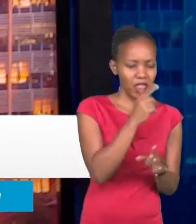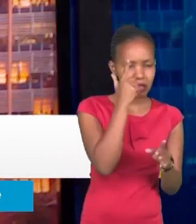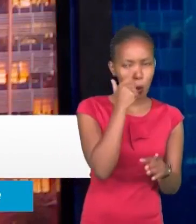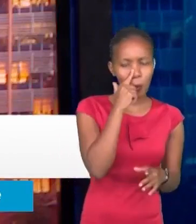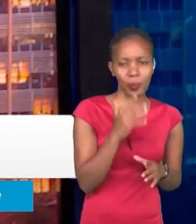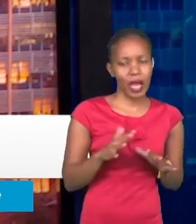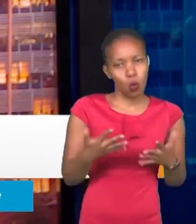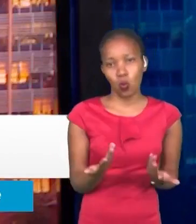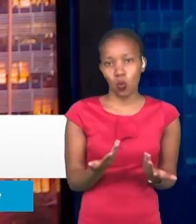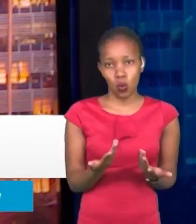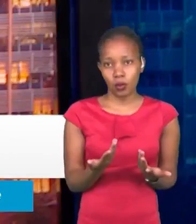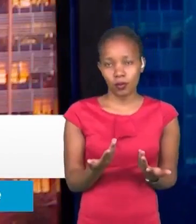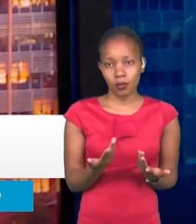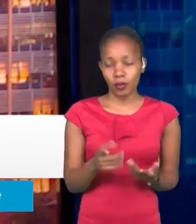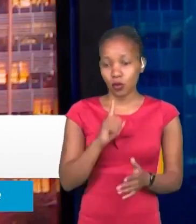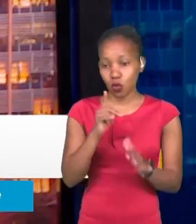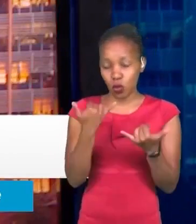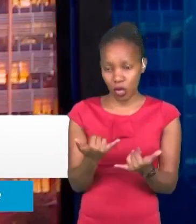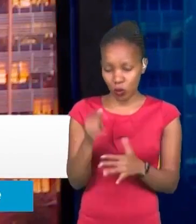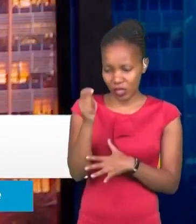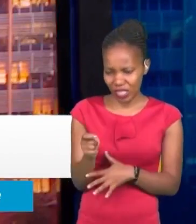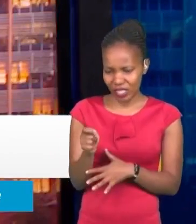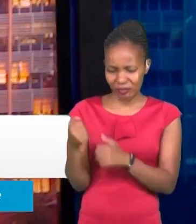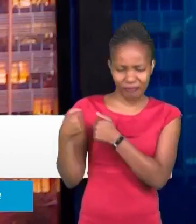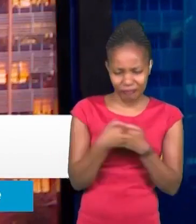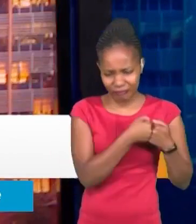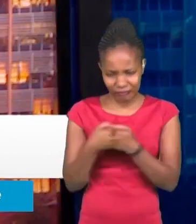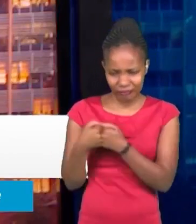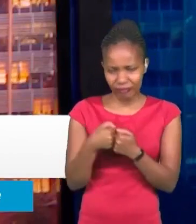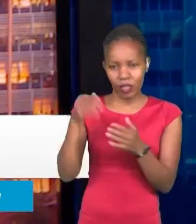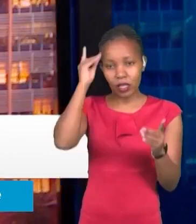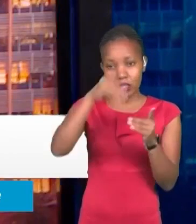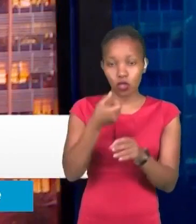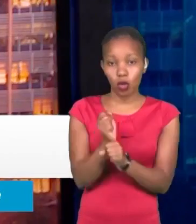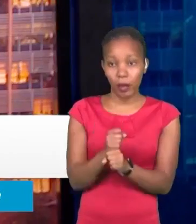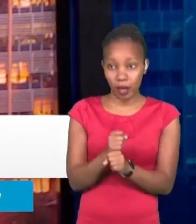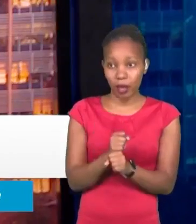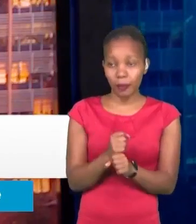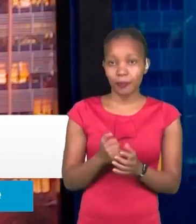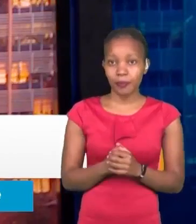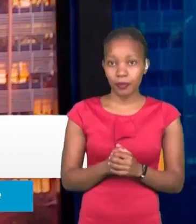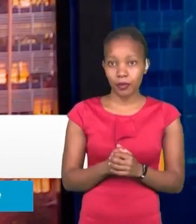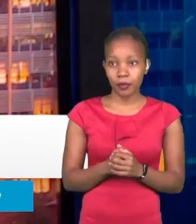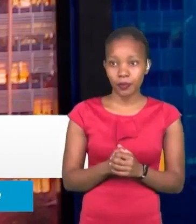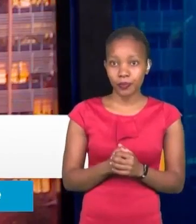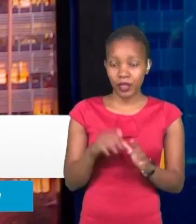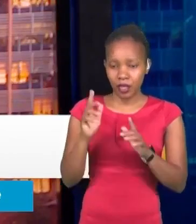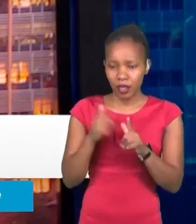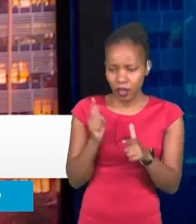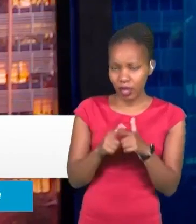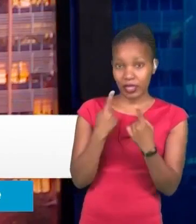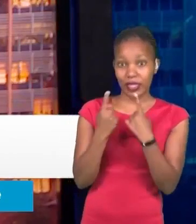Mm-hmm. So Justice Chitembwe really struggled with that, with making that decision, mm-hmm. because in the end he says